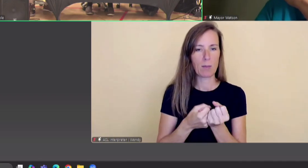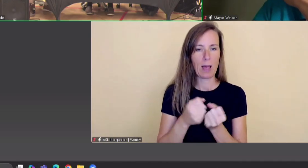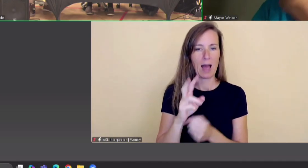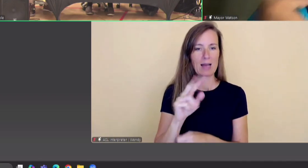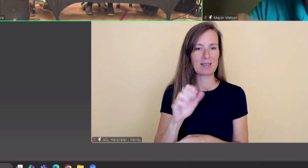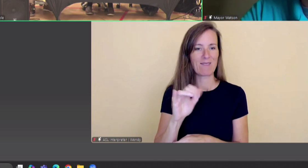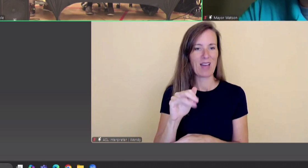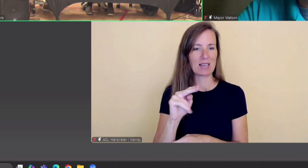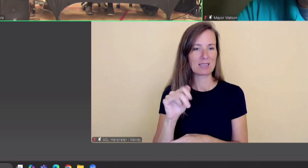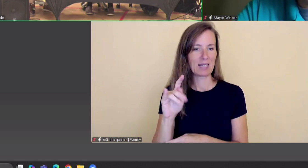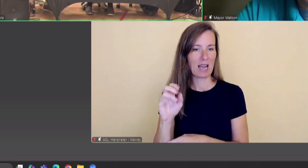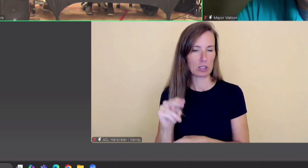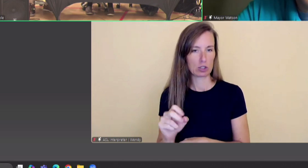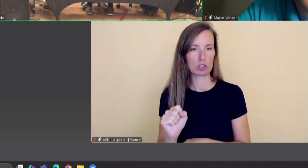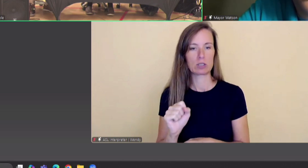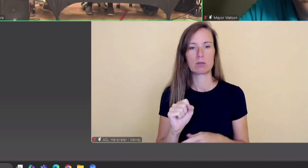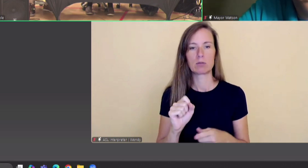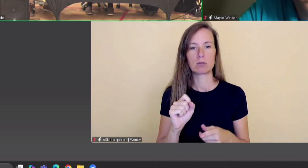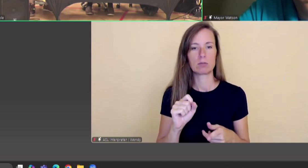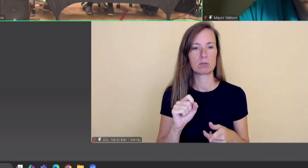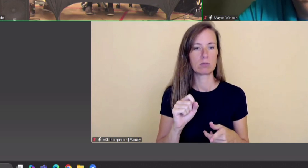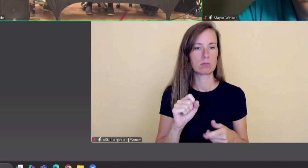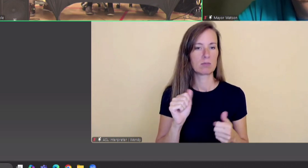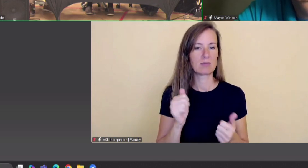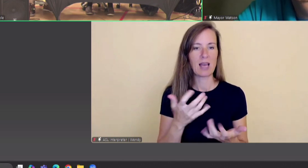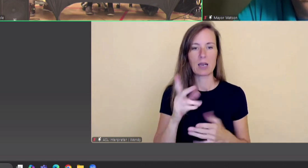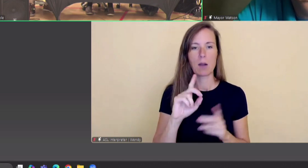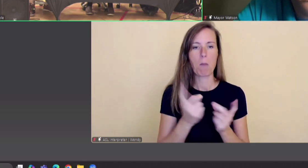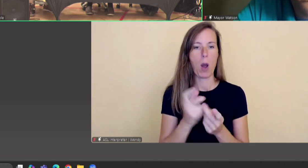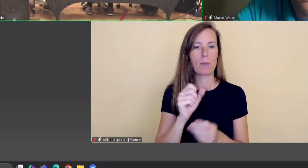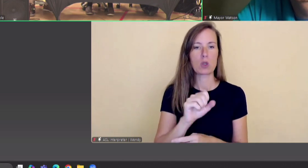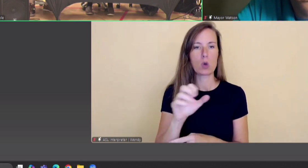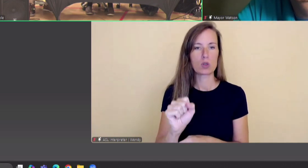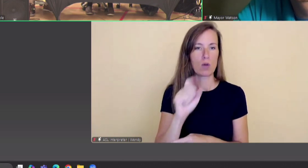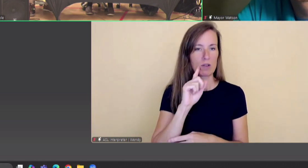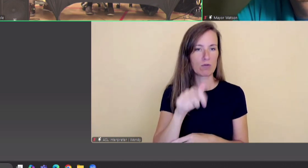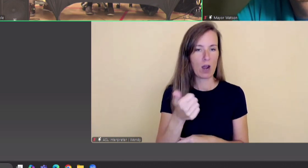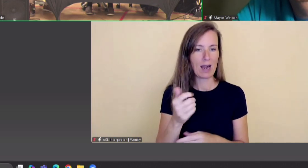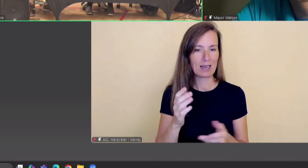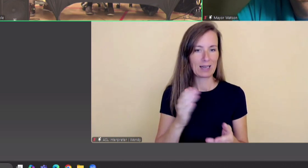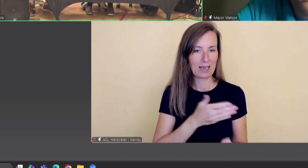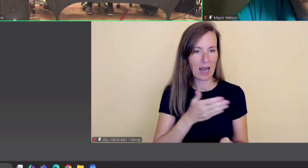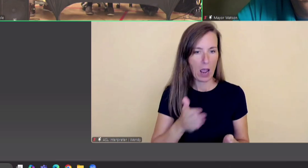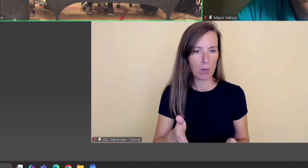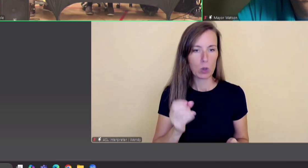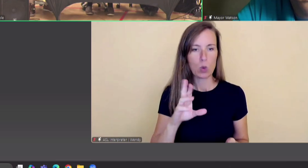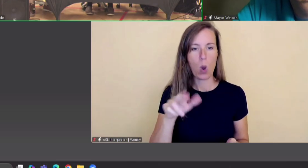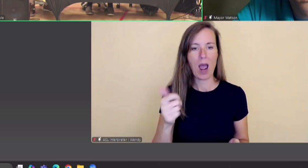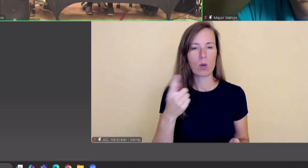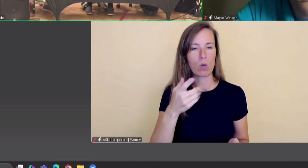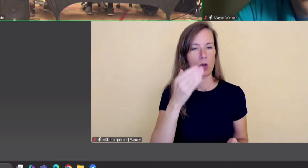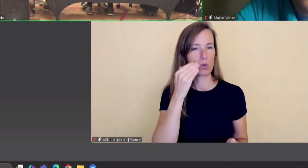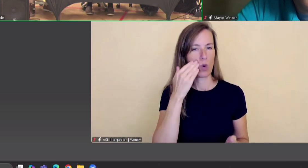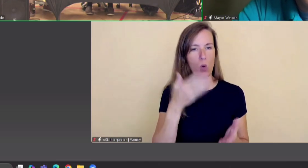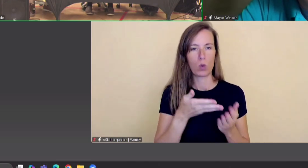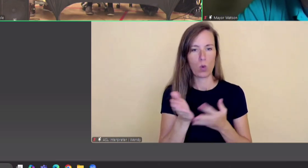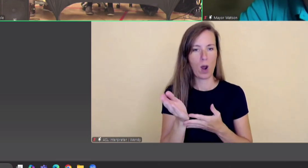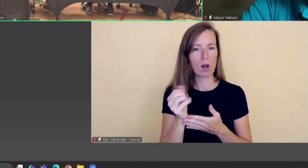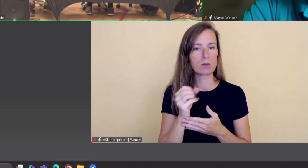neighbors or as well as anyone that you know throughout. So wishing all the students, scholars, and their family members a